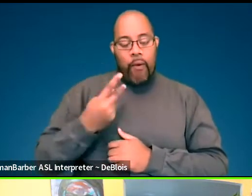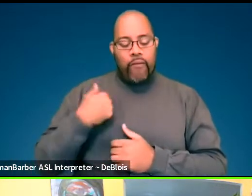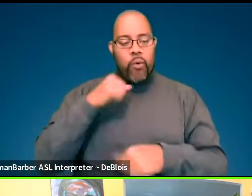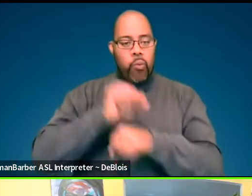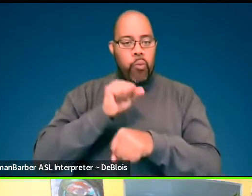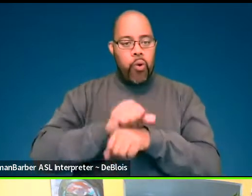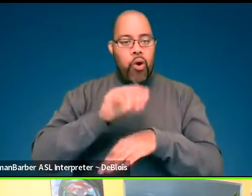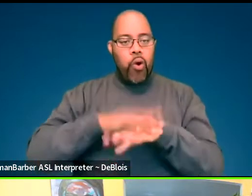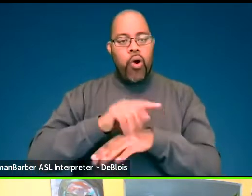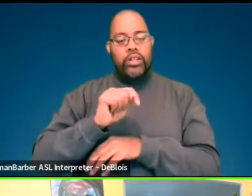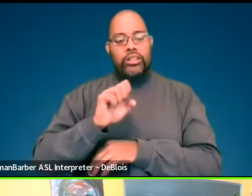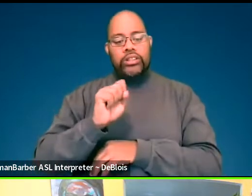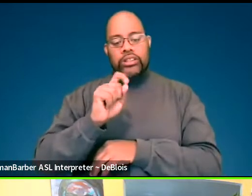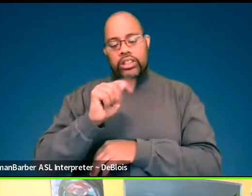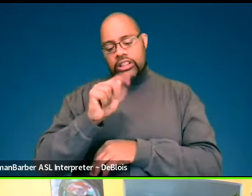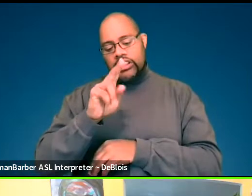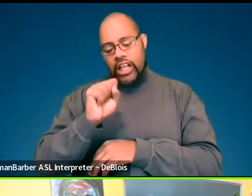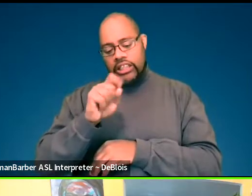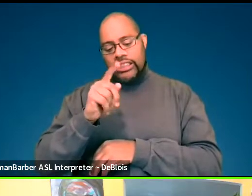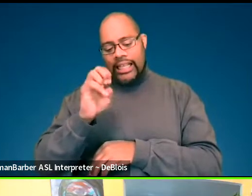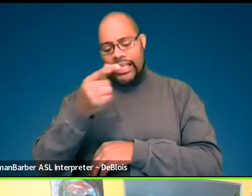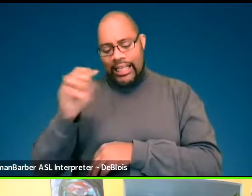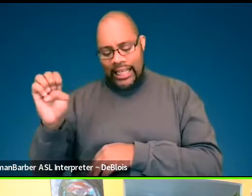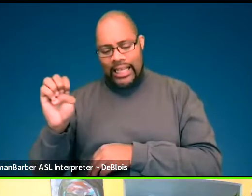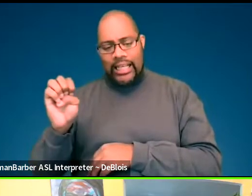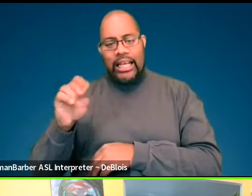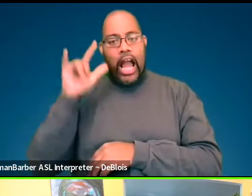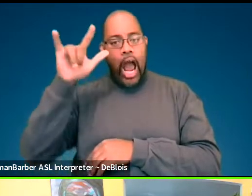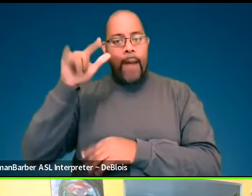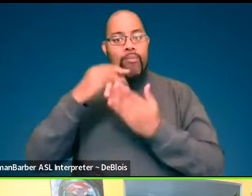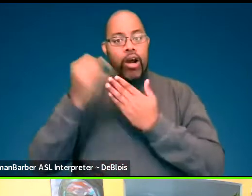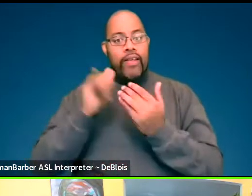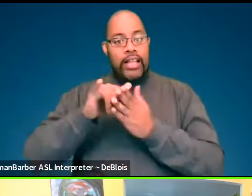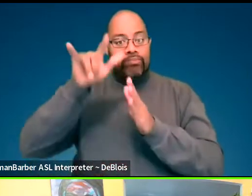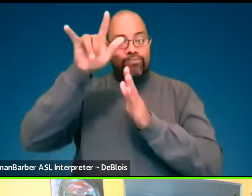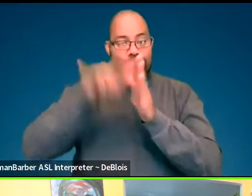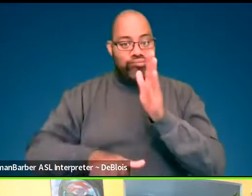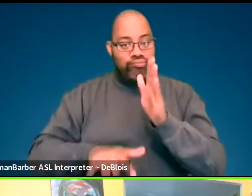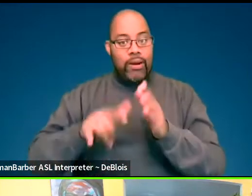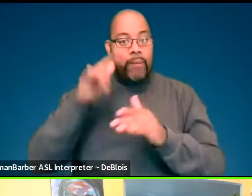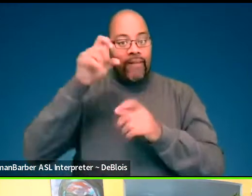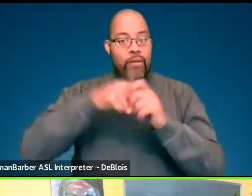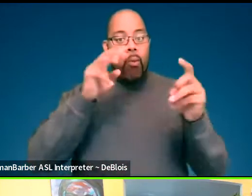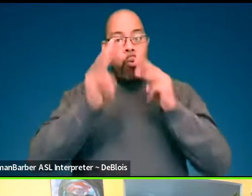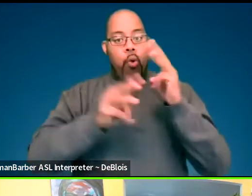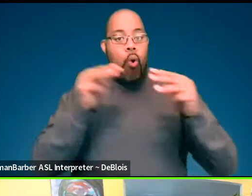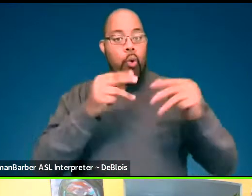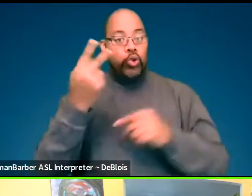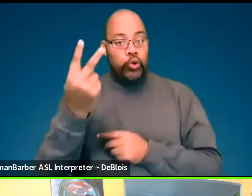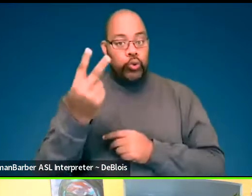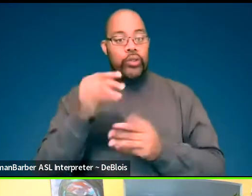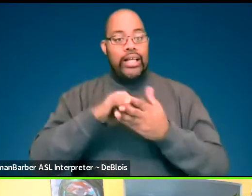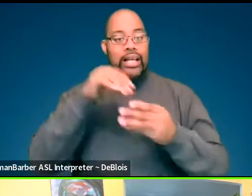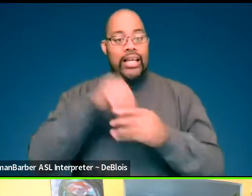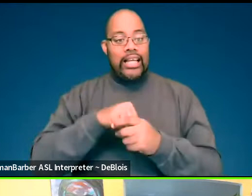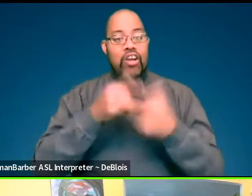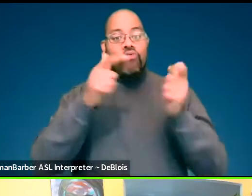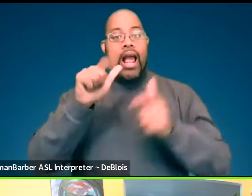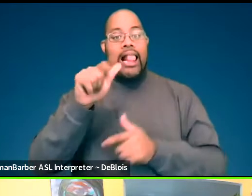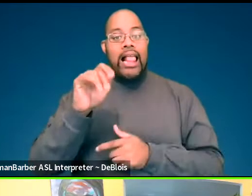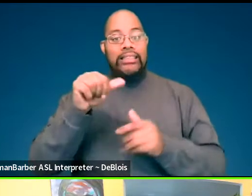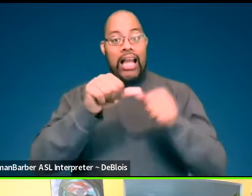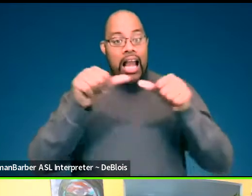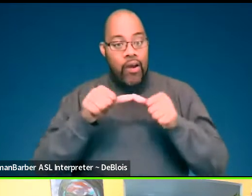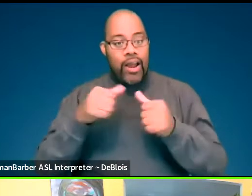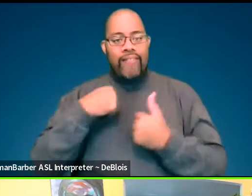the Tuskegee Airmen Project, which is a submerged plane vessel from World War II that was in the Great Lakes area. So there